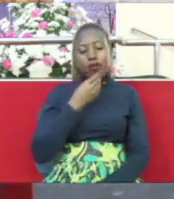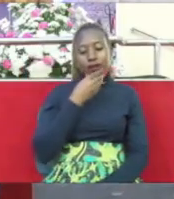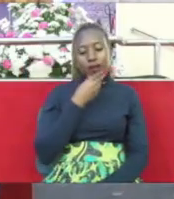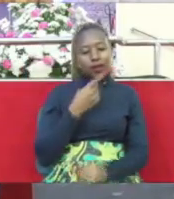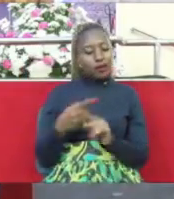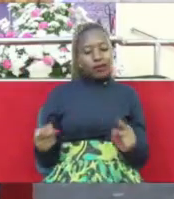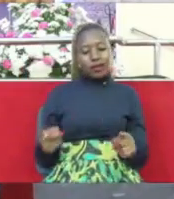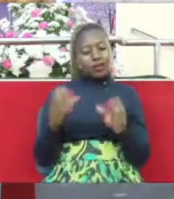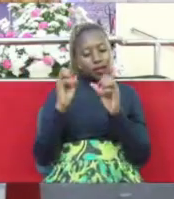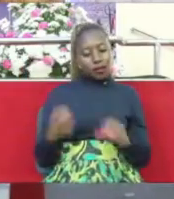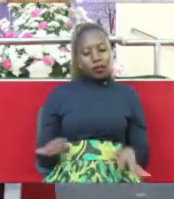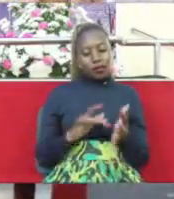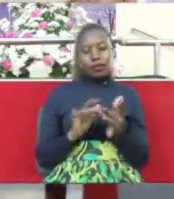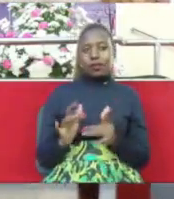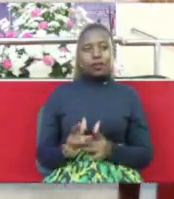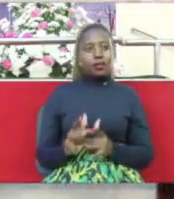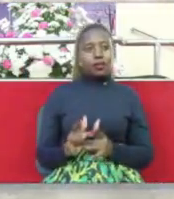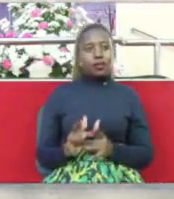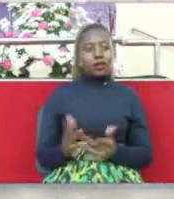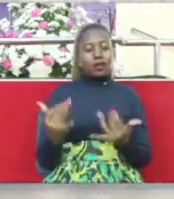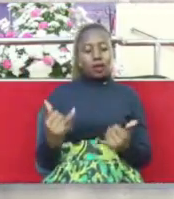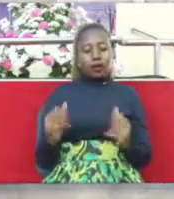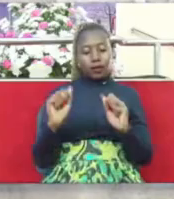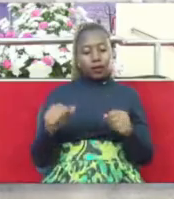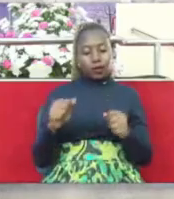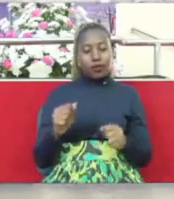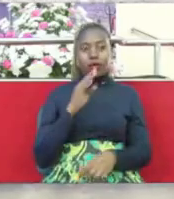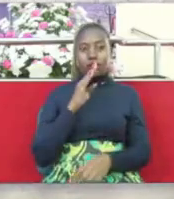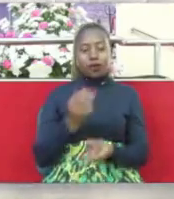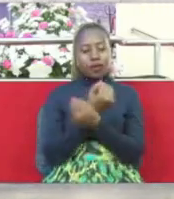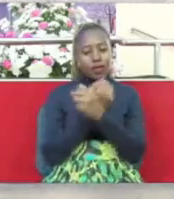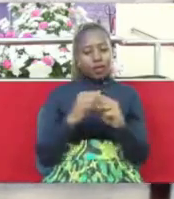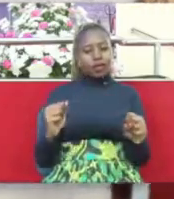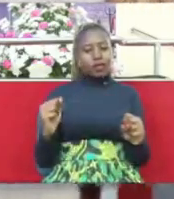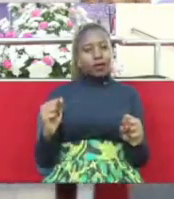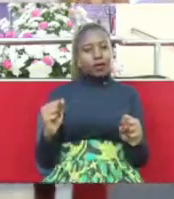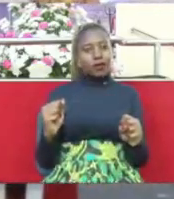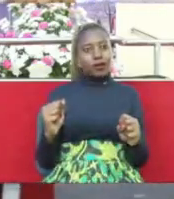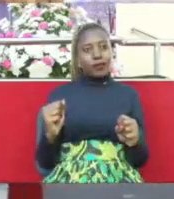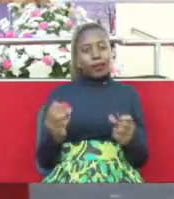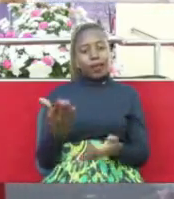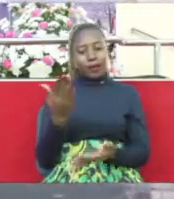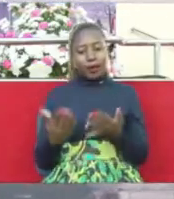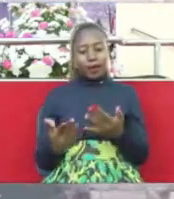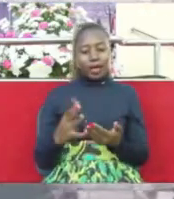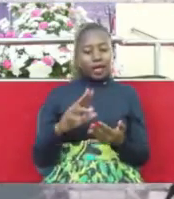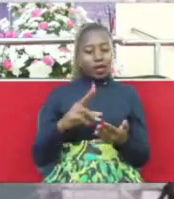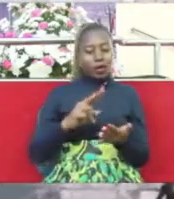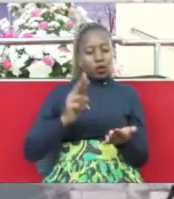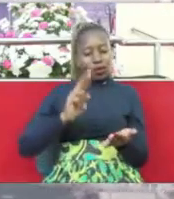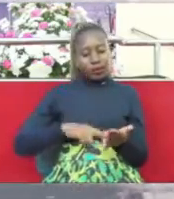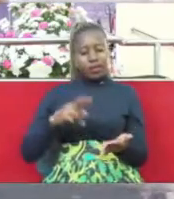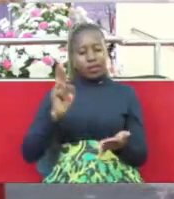is very possible that we could still be born again because there was a day we repeated a prayer somewhere and we received Jesus in